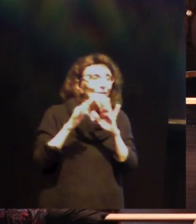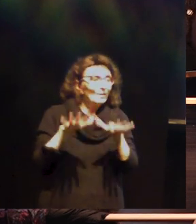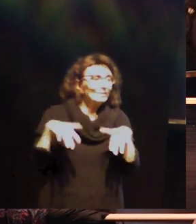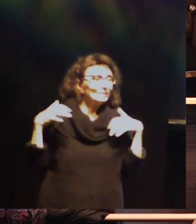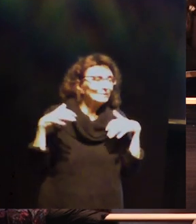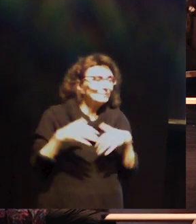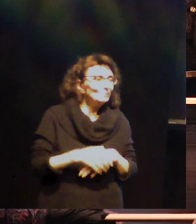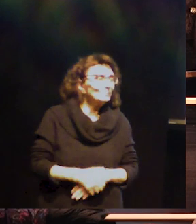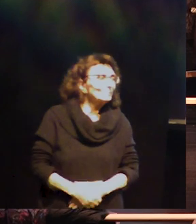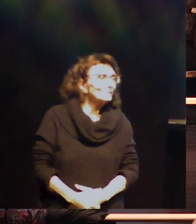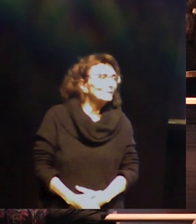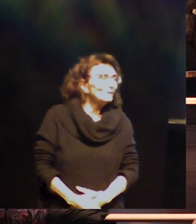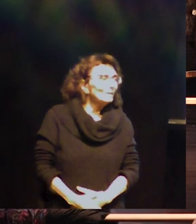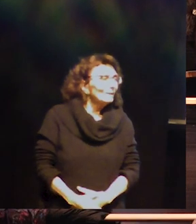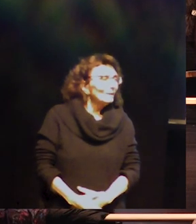guys for being here. Yeah.